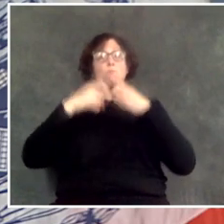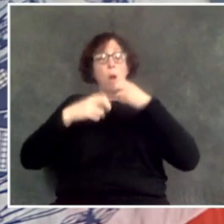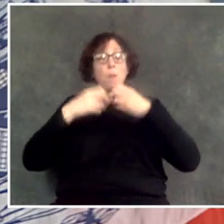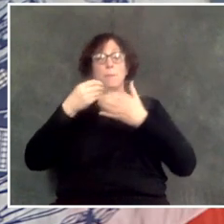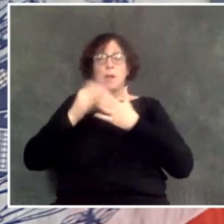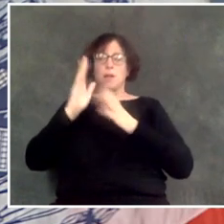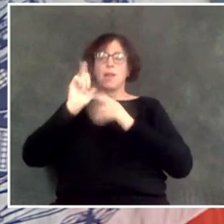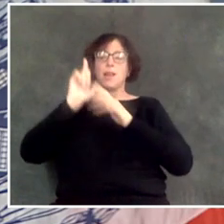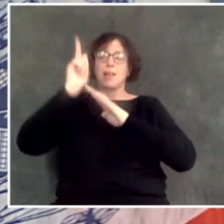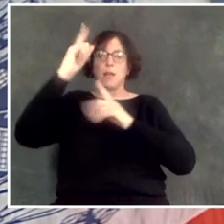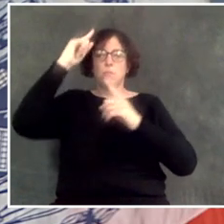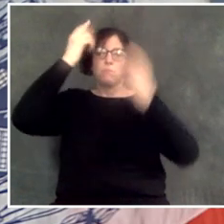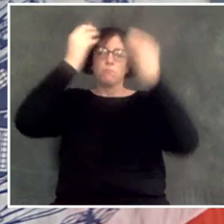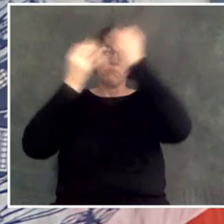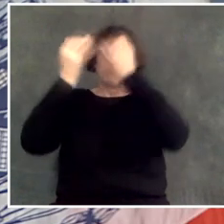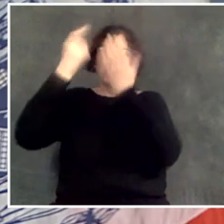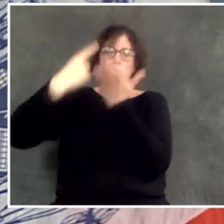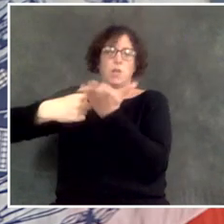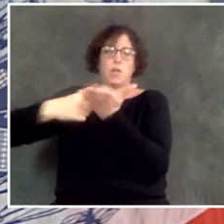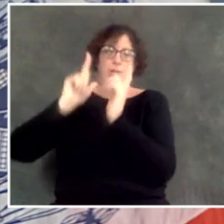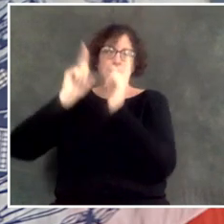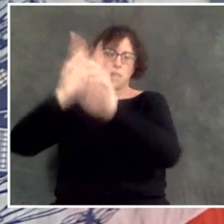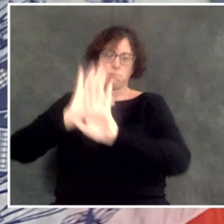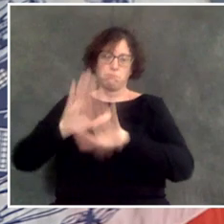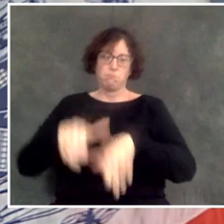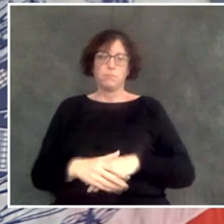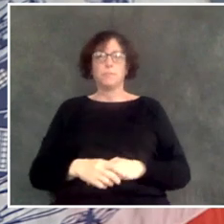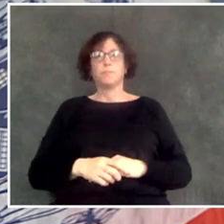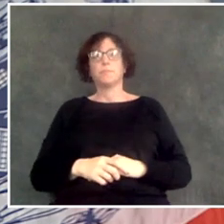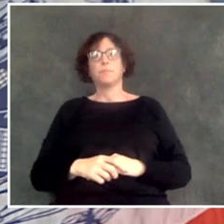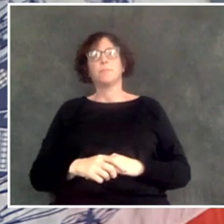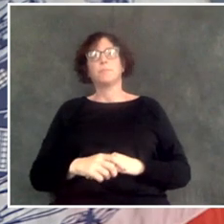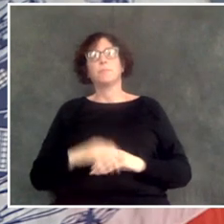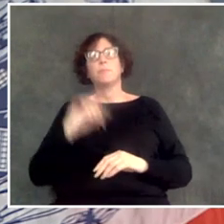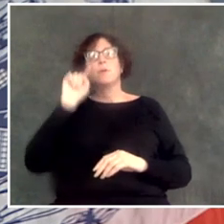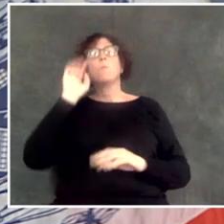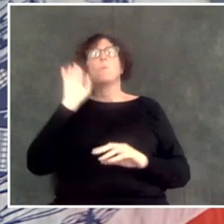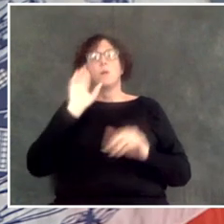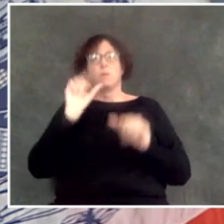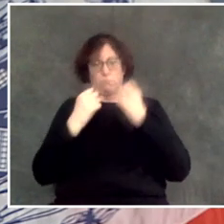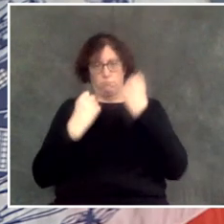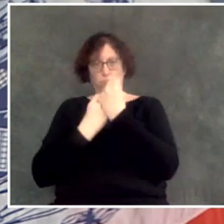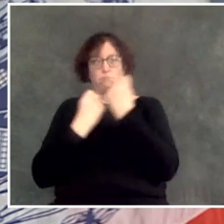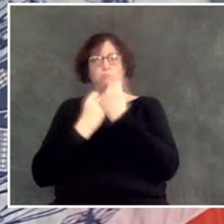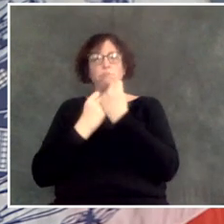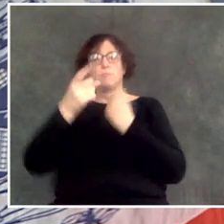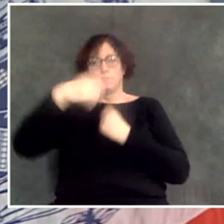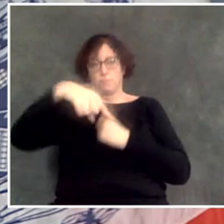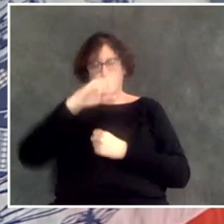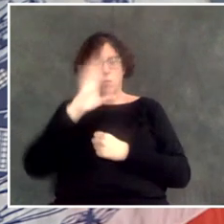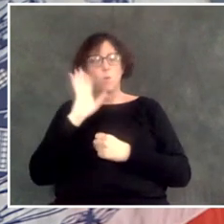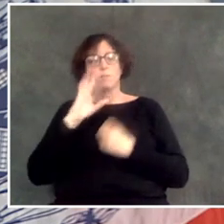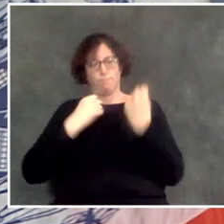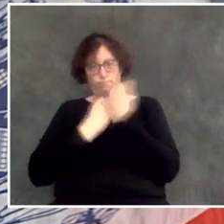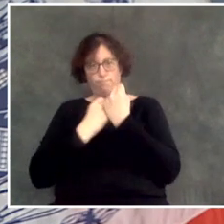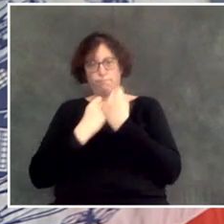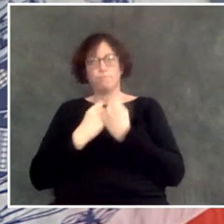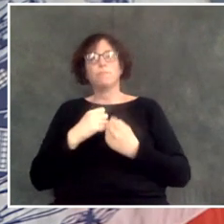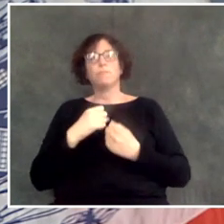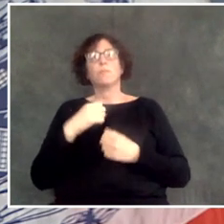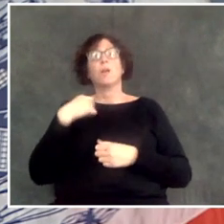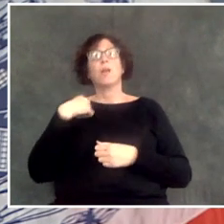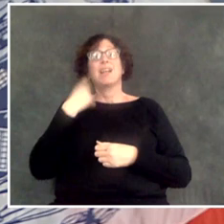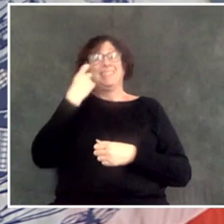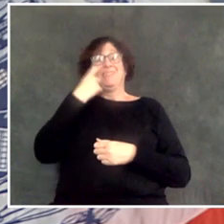around the country. Now, 500 more EMTs and paramedics is a big deal. That's a big, big addition to